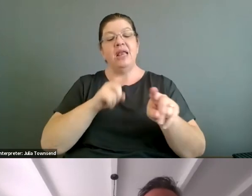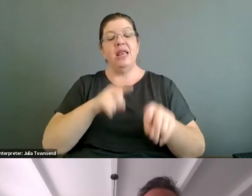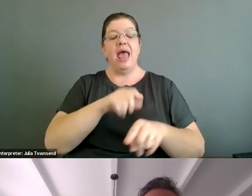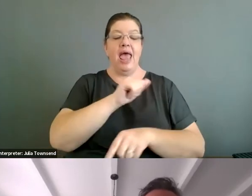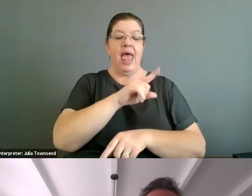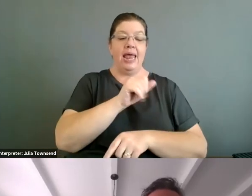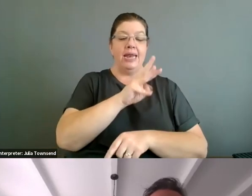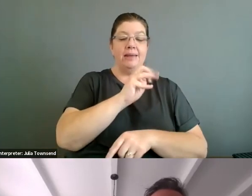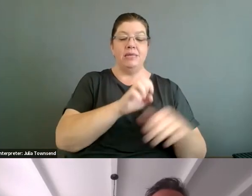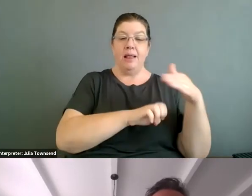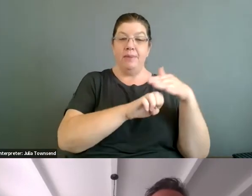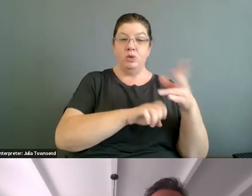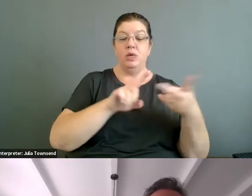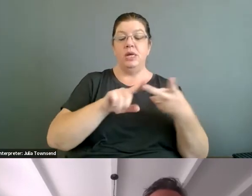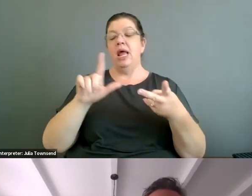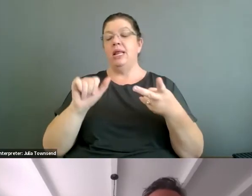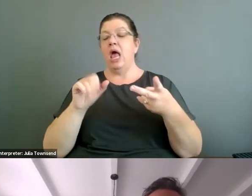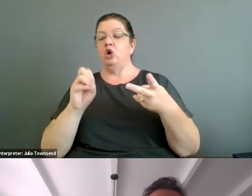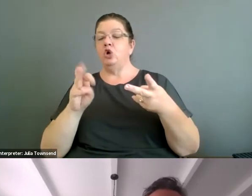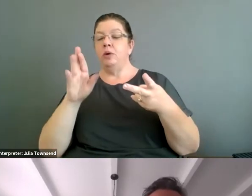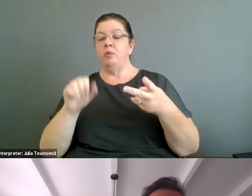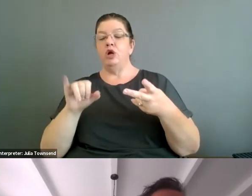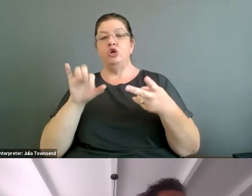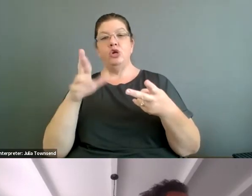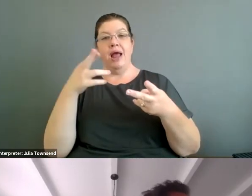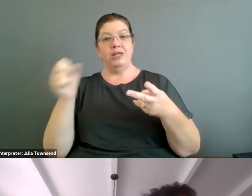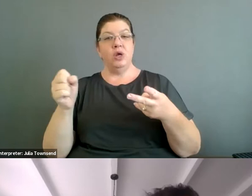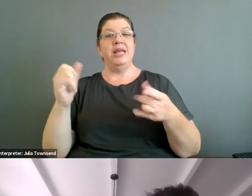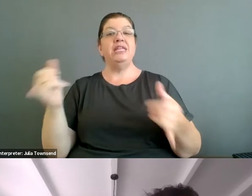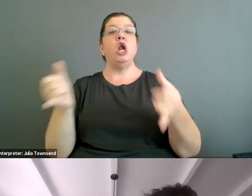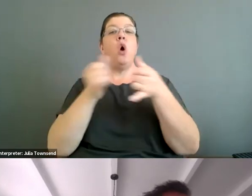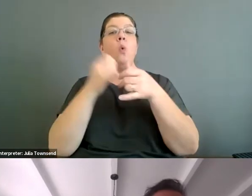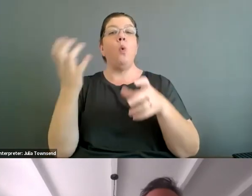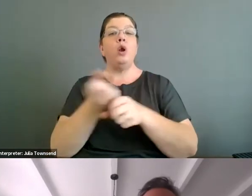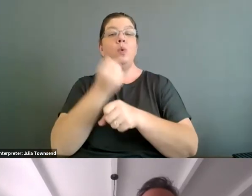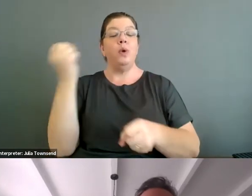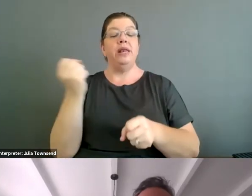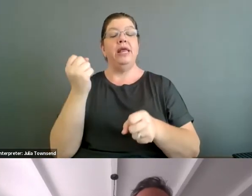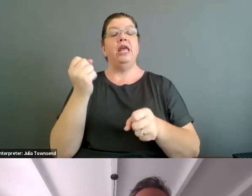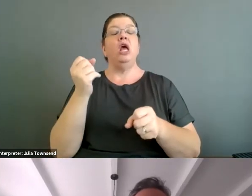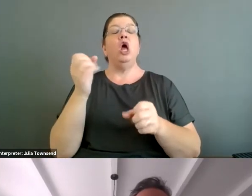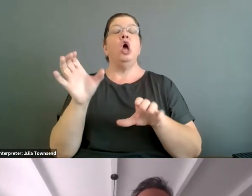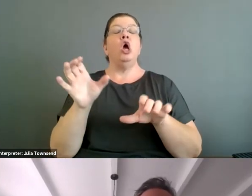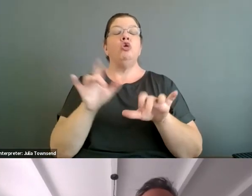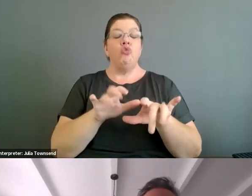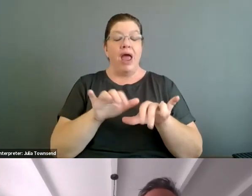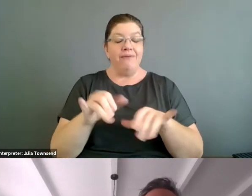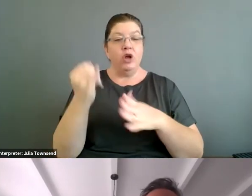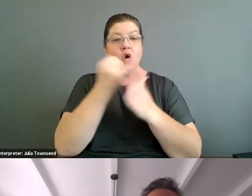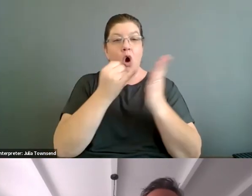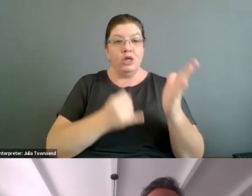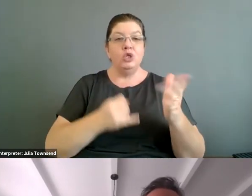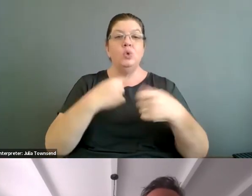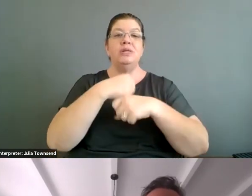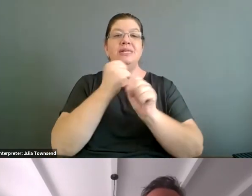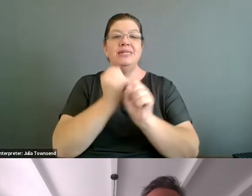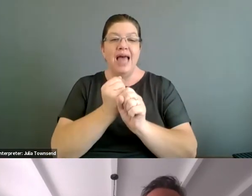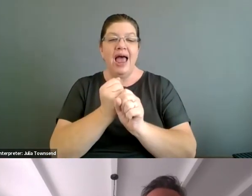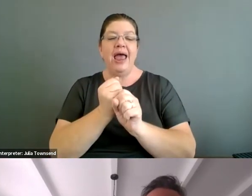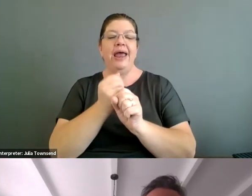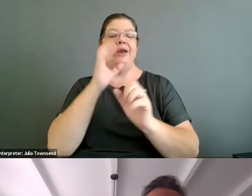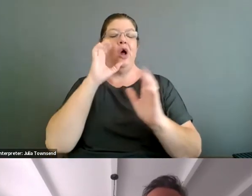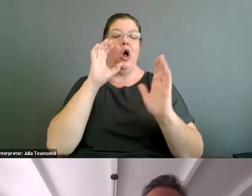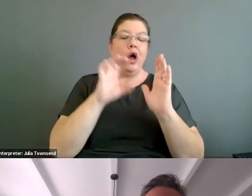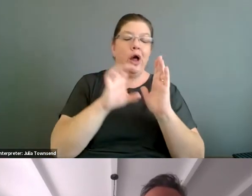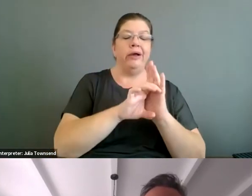High. He is an award-winning graphic artist who has designed iconic logos and fonts from Angry